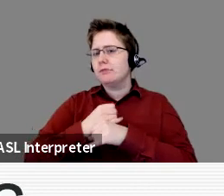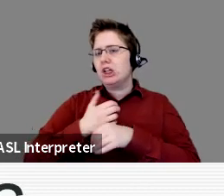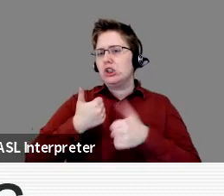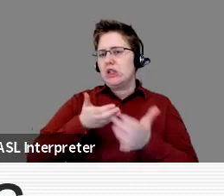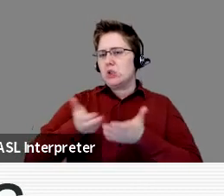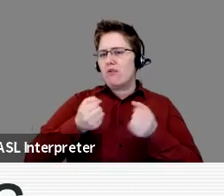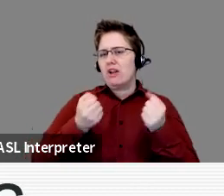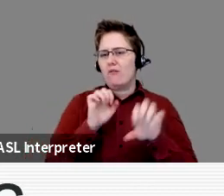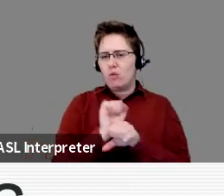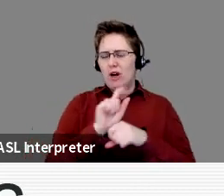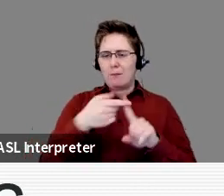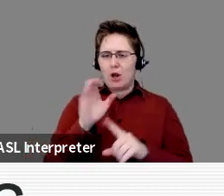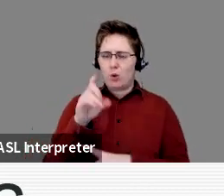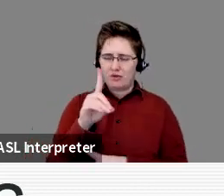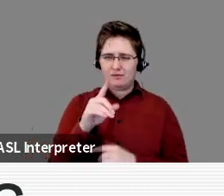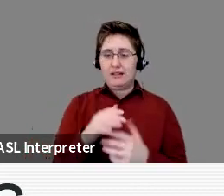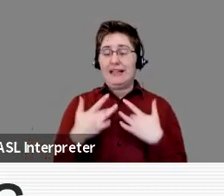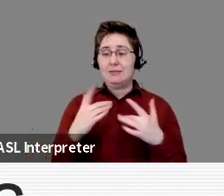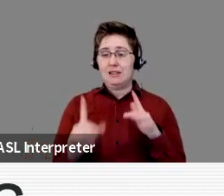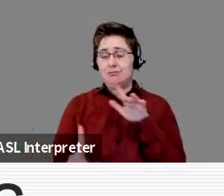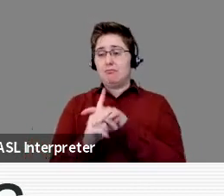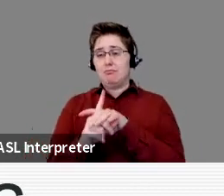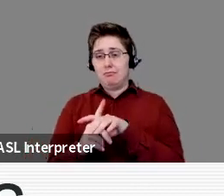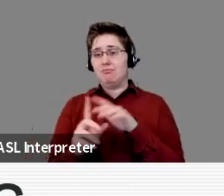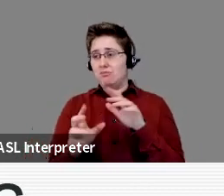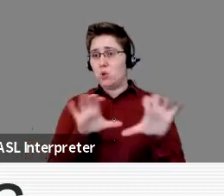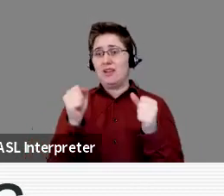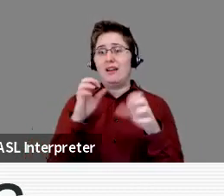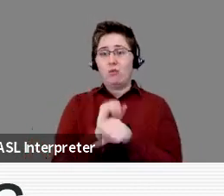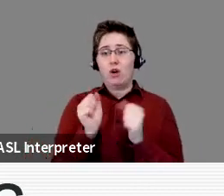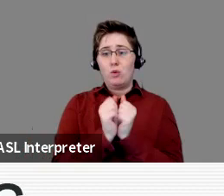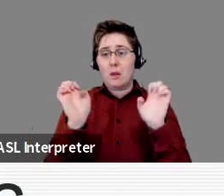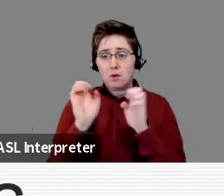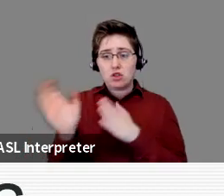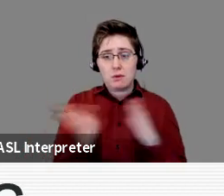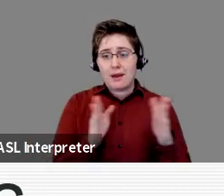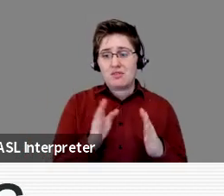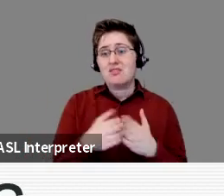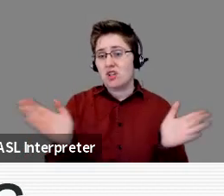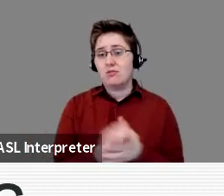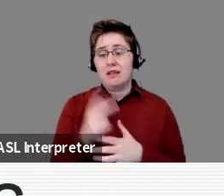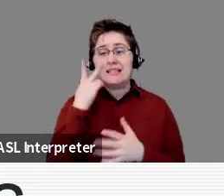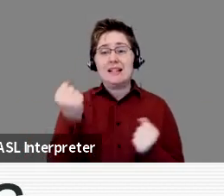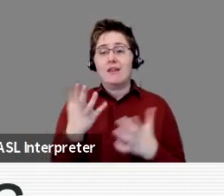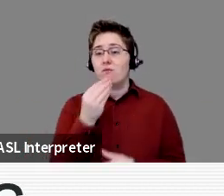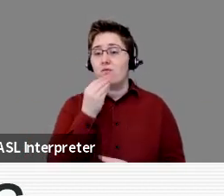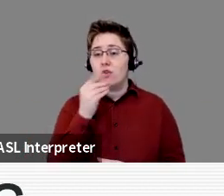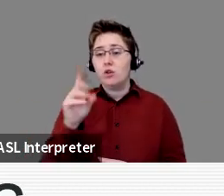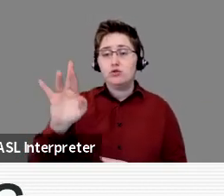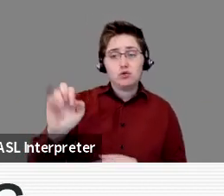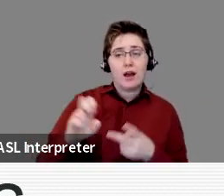lot of work around COVID and generally pop up and do a lot of work in emergency preparedness in general. You see a lot of food drives